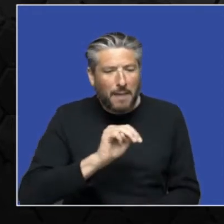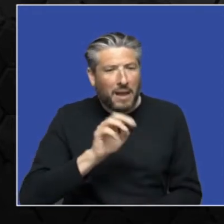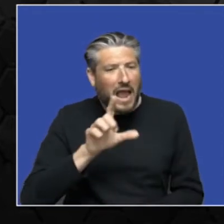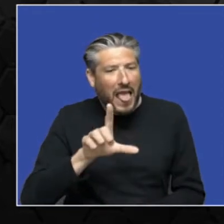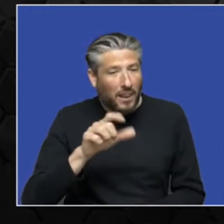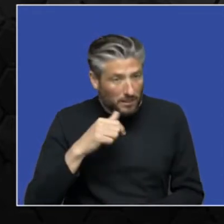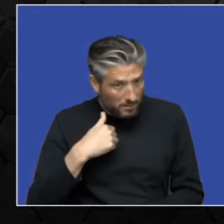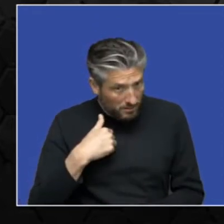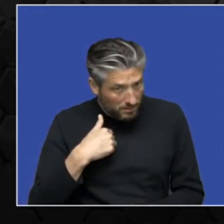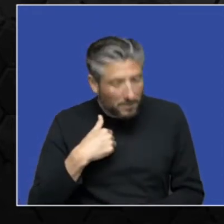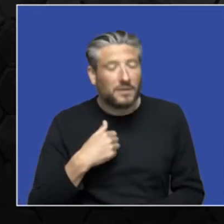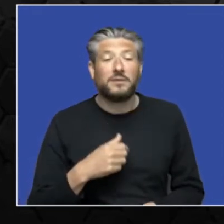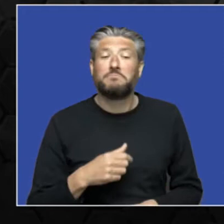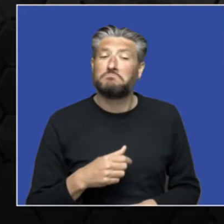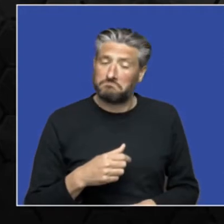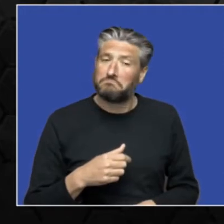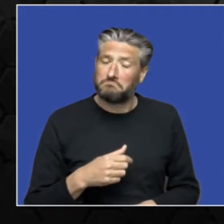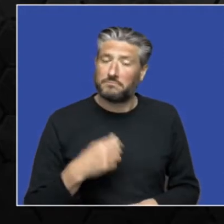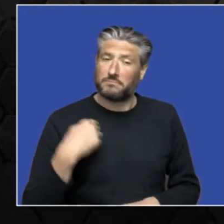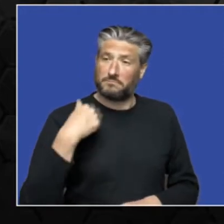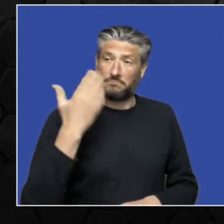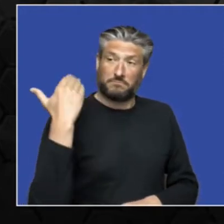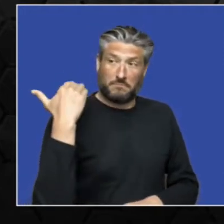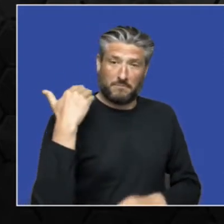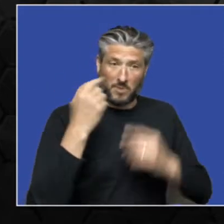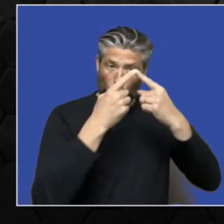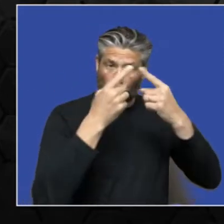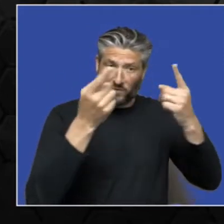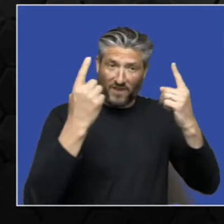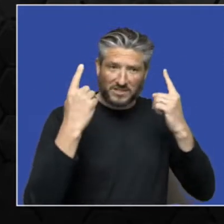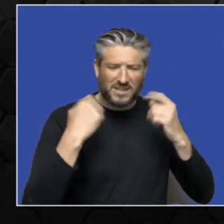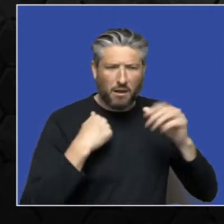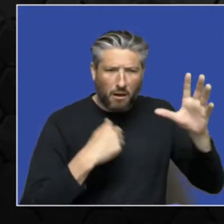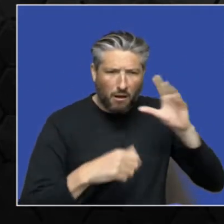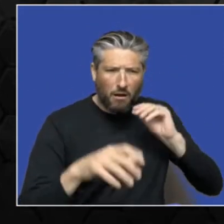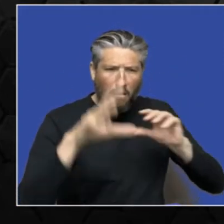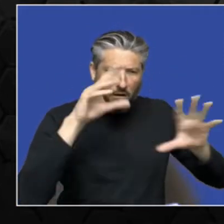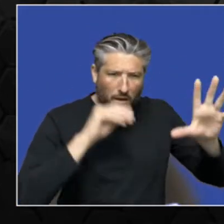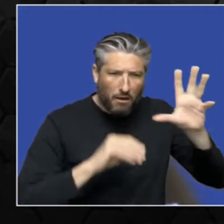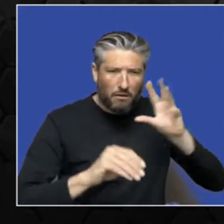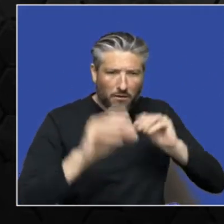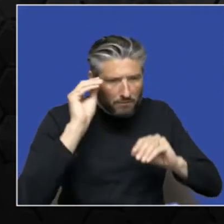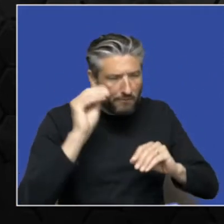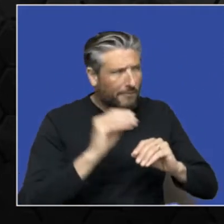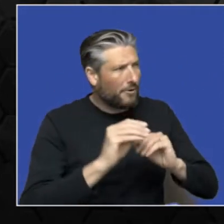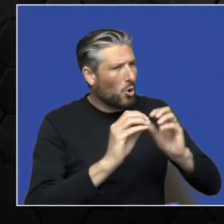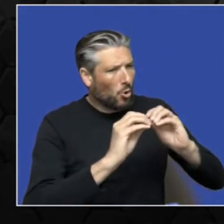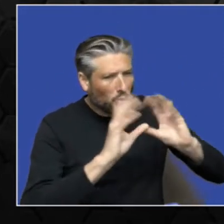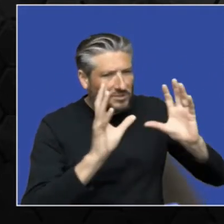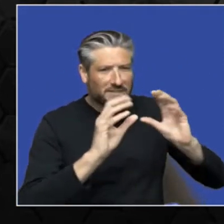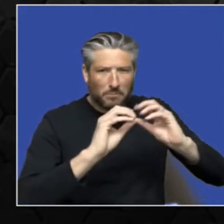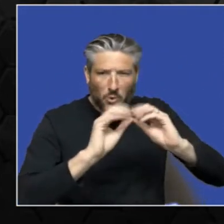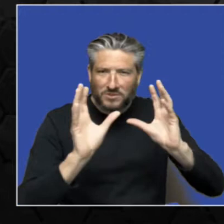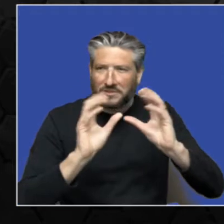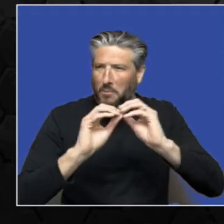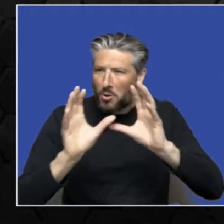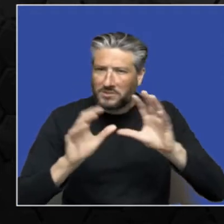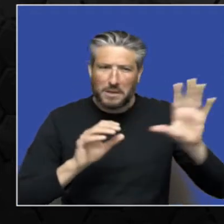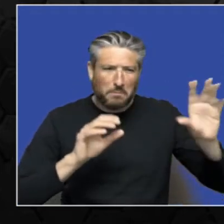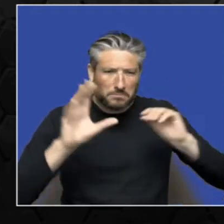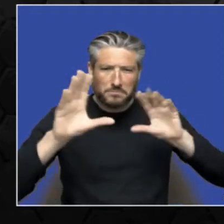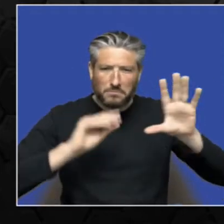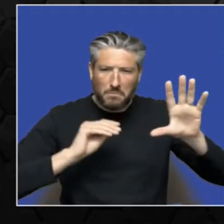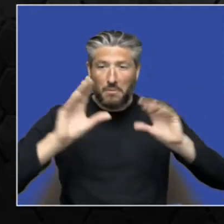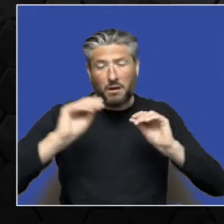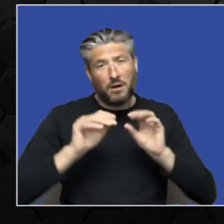a lot of concepts that are part of machine learning, like convolutions or Fourier transformations.